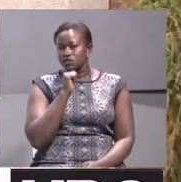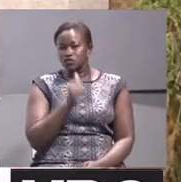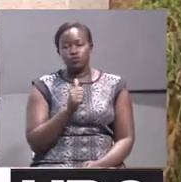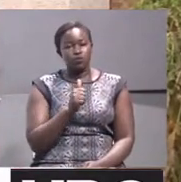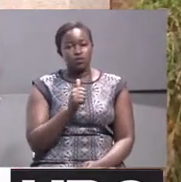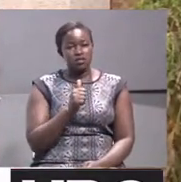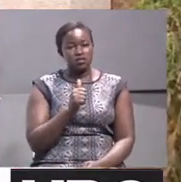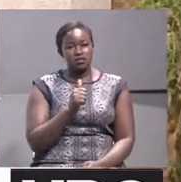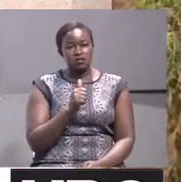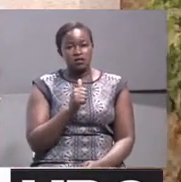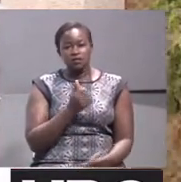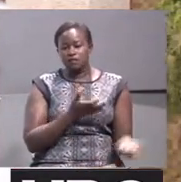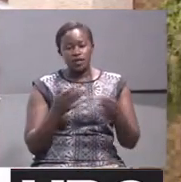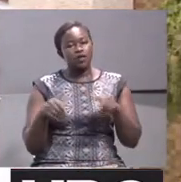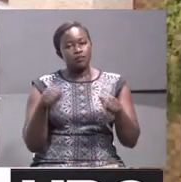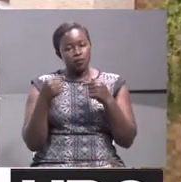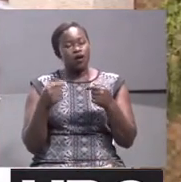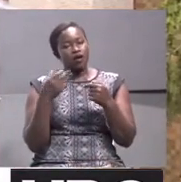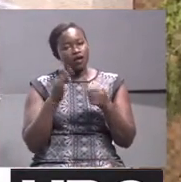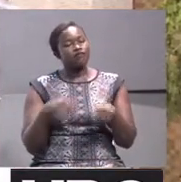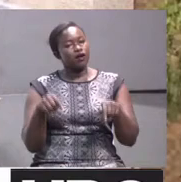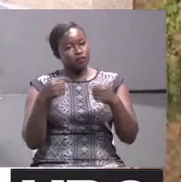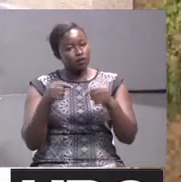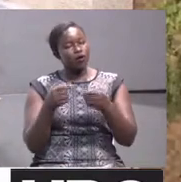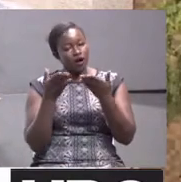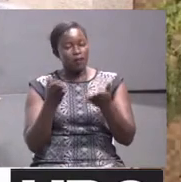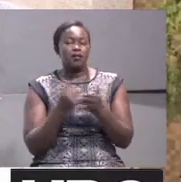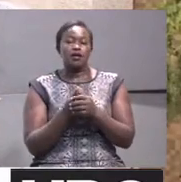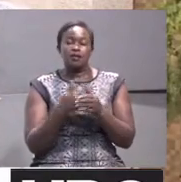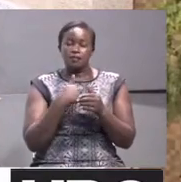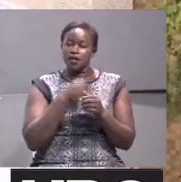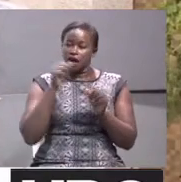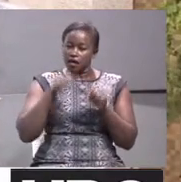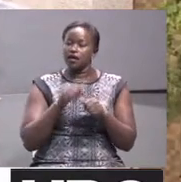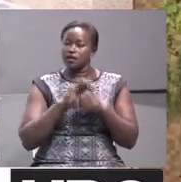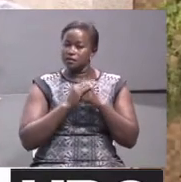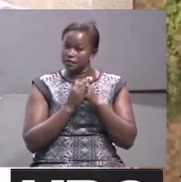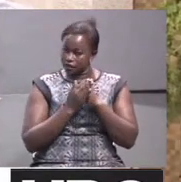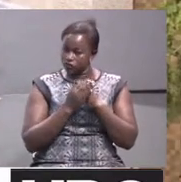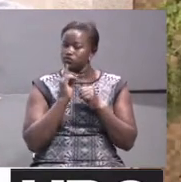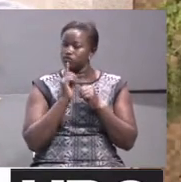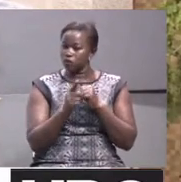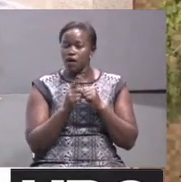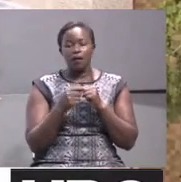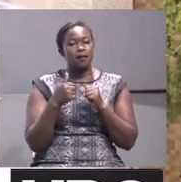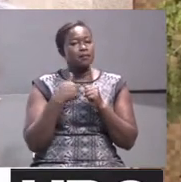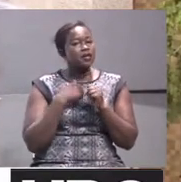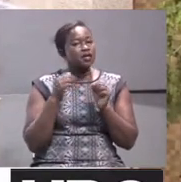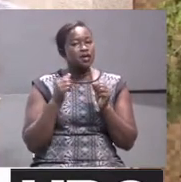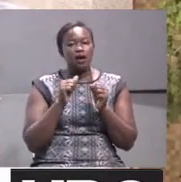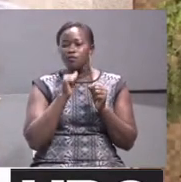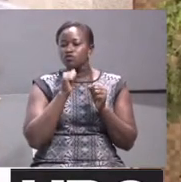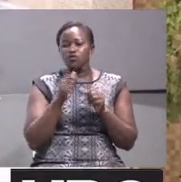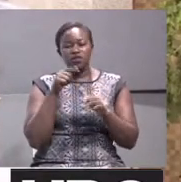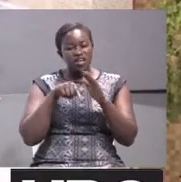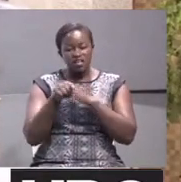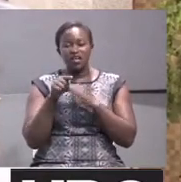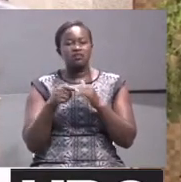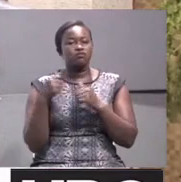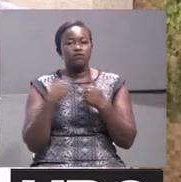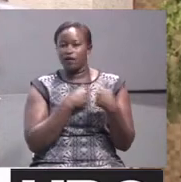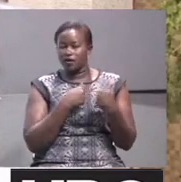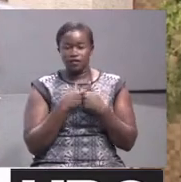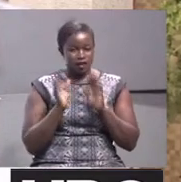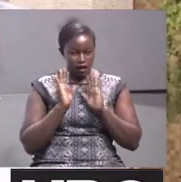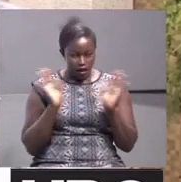disagreement on principle, it will be handled. But one thing I can guarantee you is that I am not going into that ministry for any petty fight. I'm